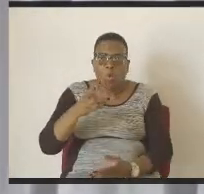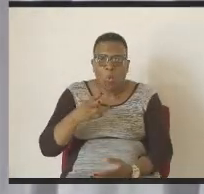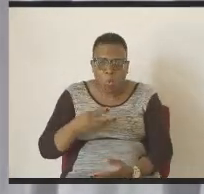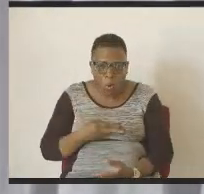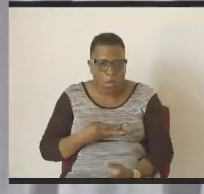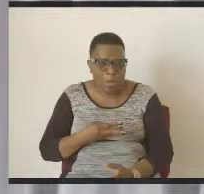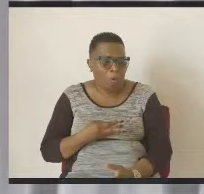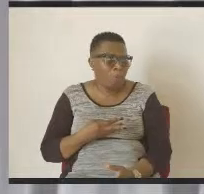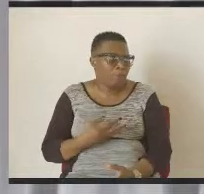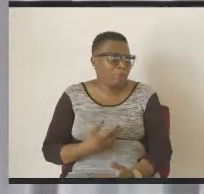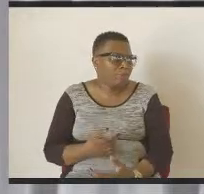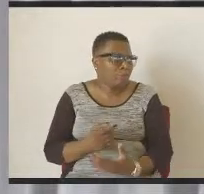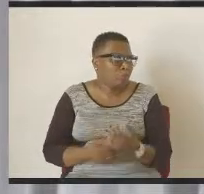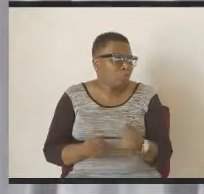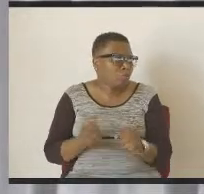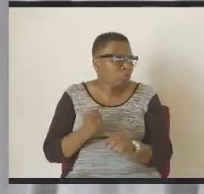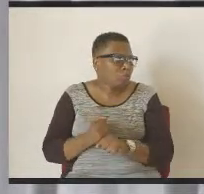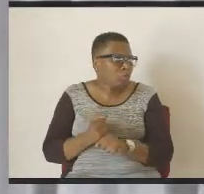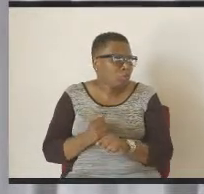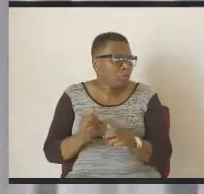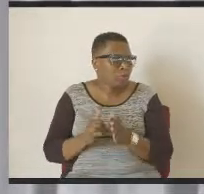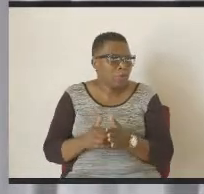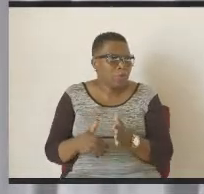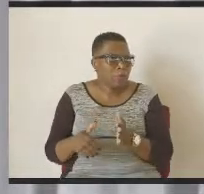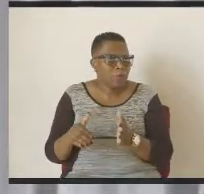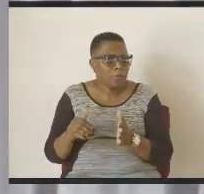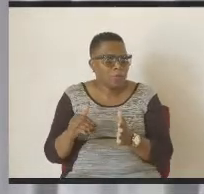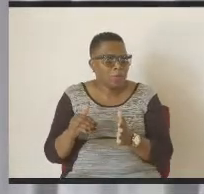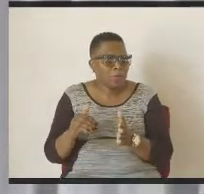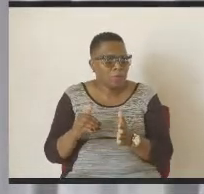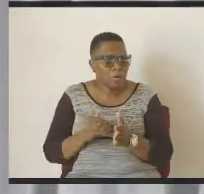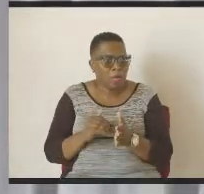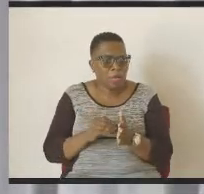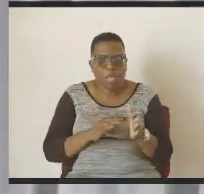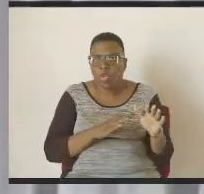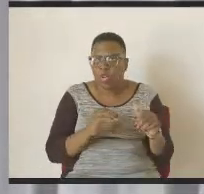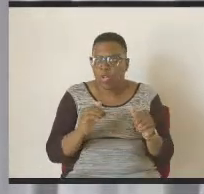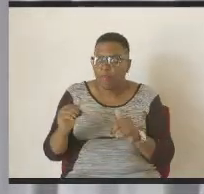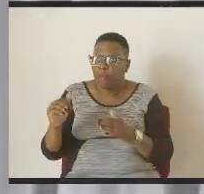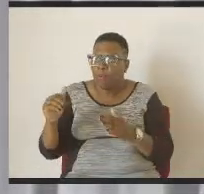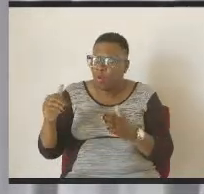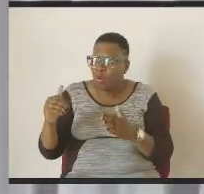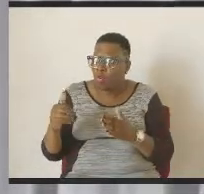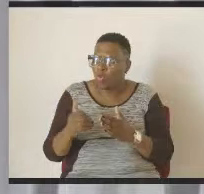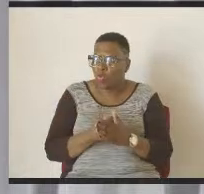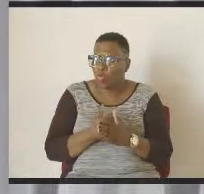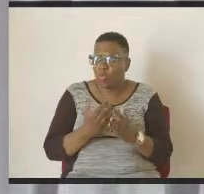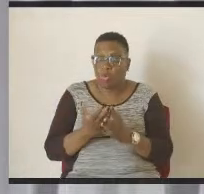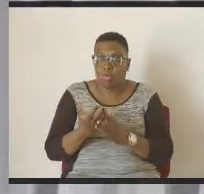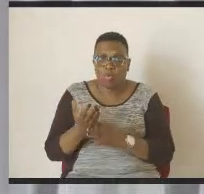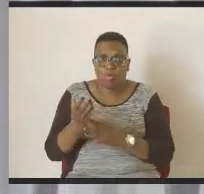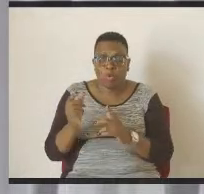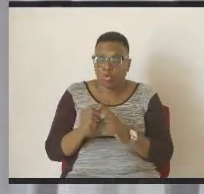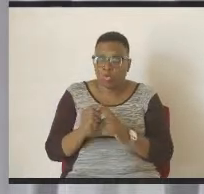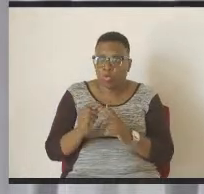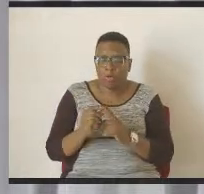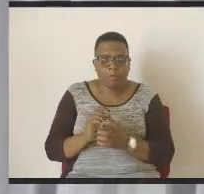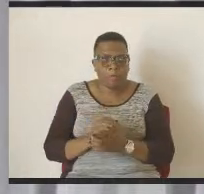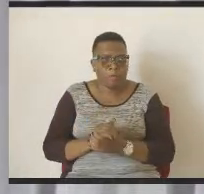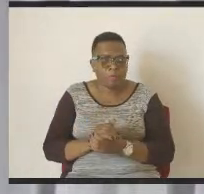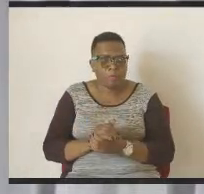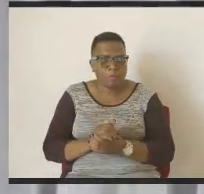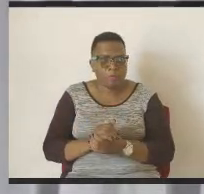trust that, again, we will be refreshed through his word. Our